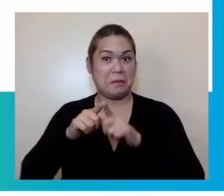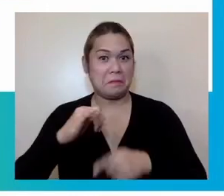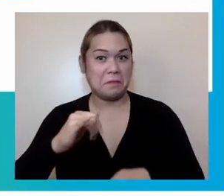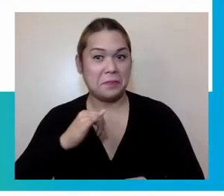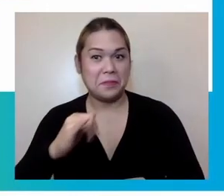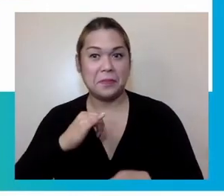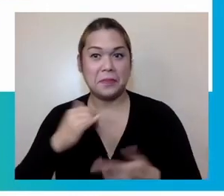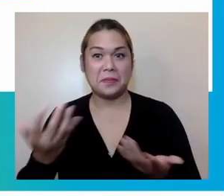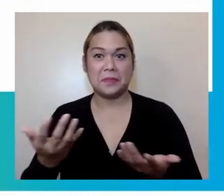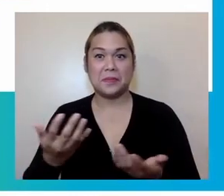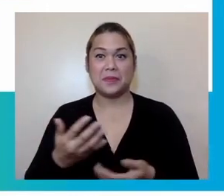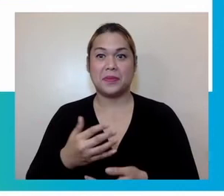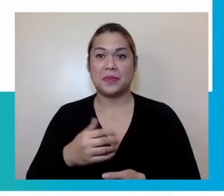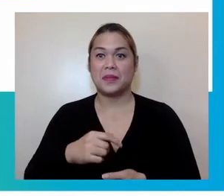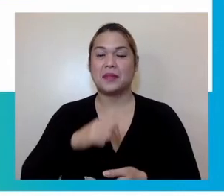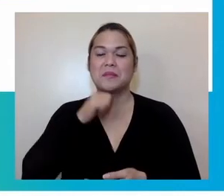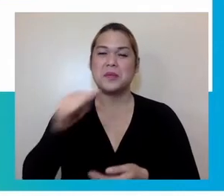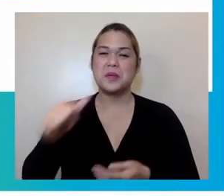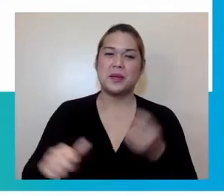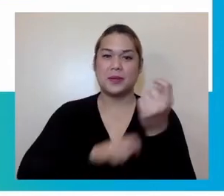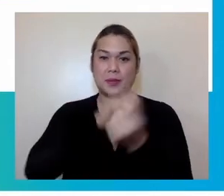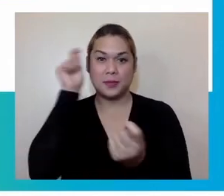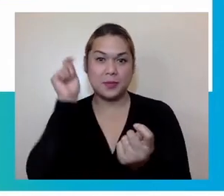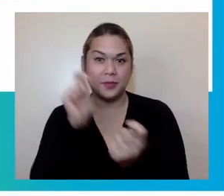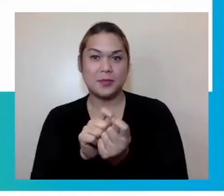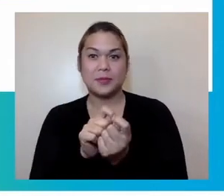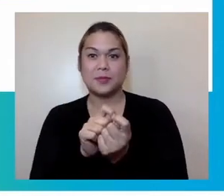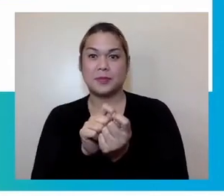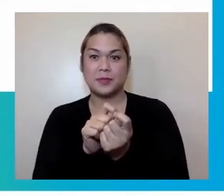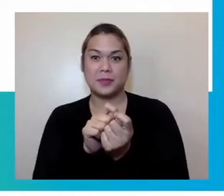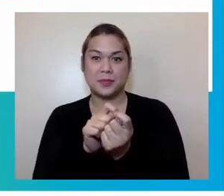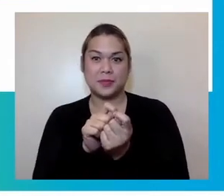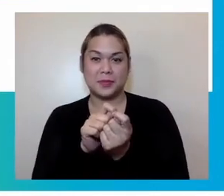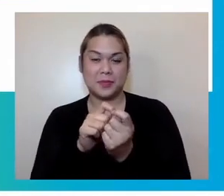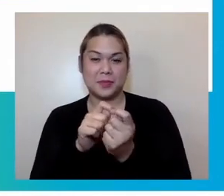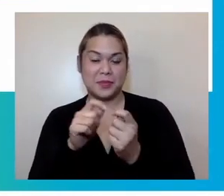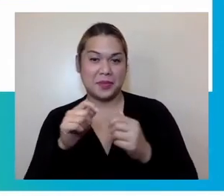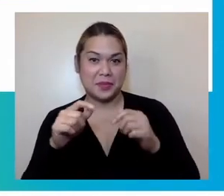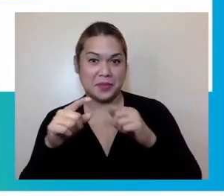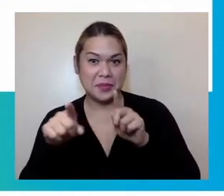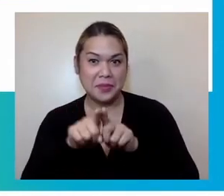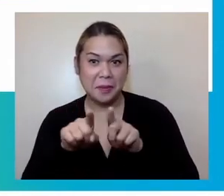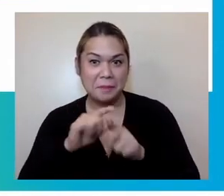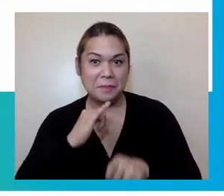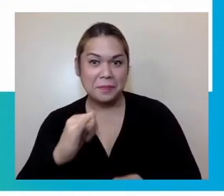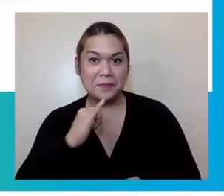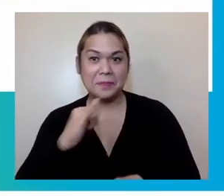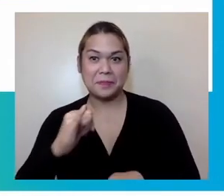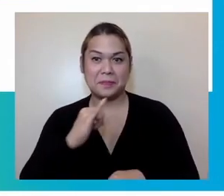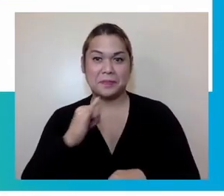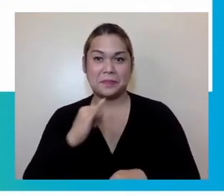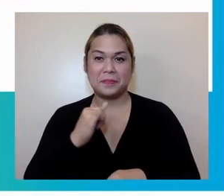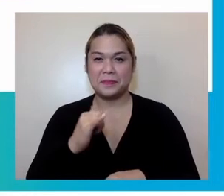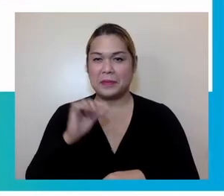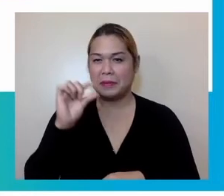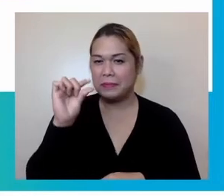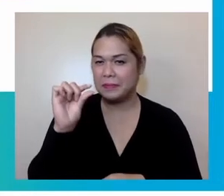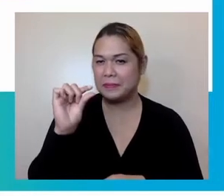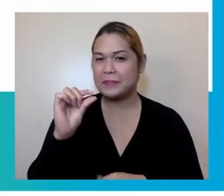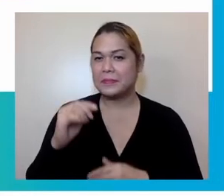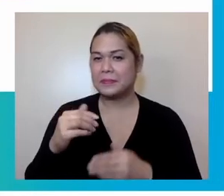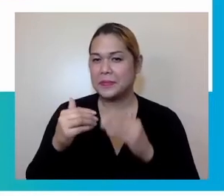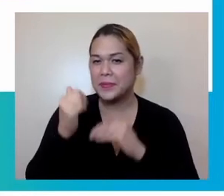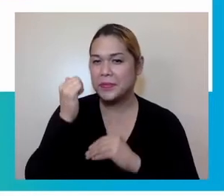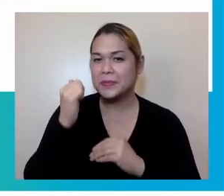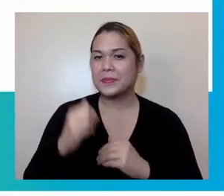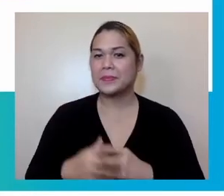close. But I think it also is important to remind ourselves of my role.